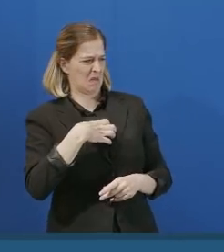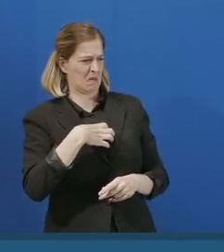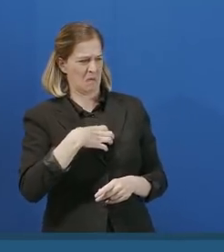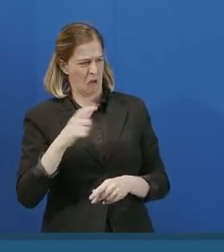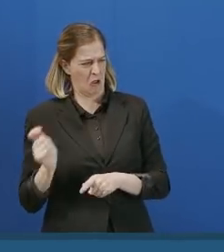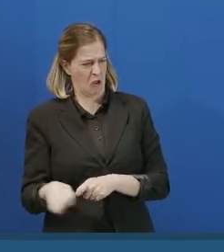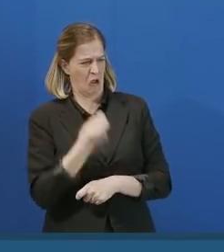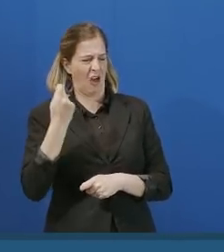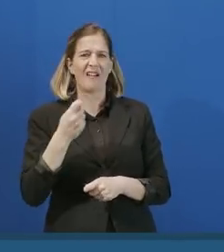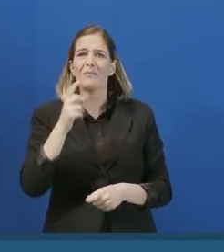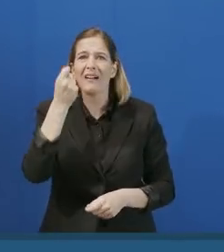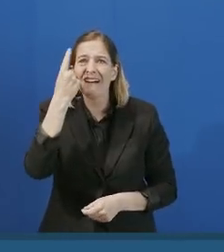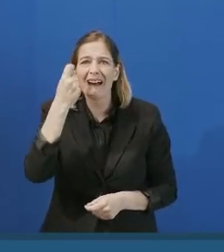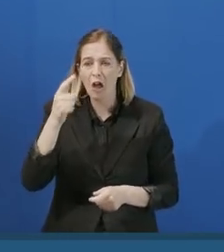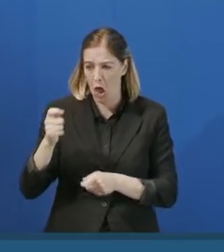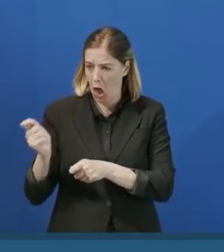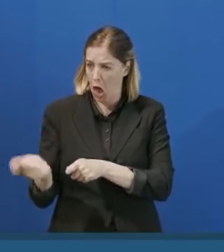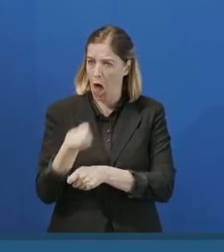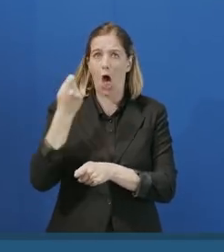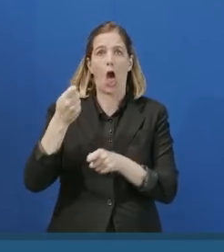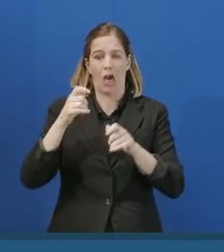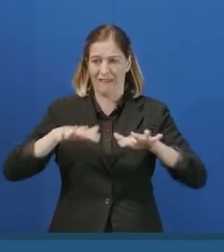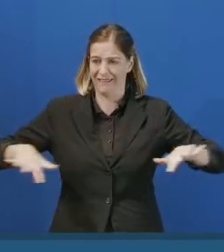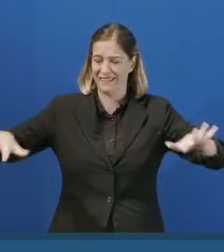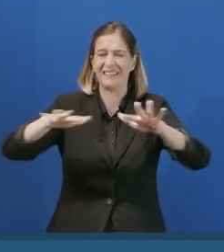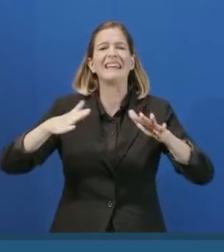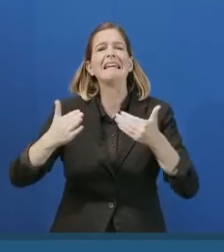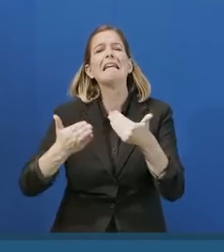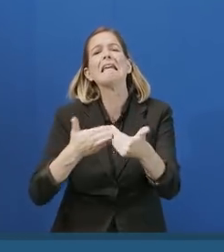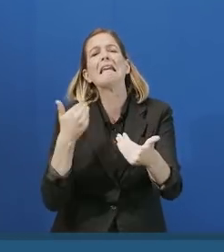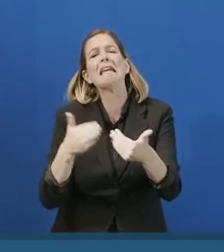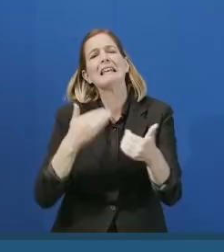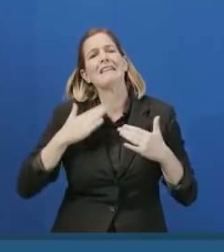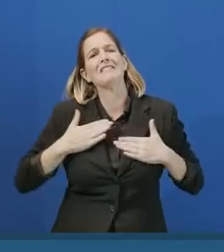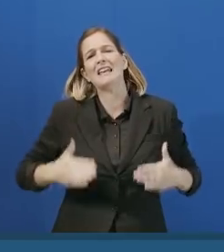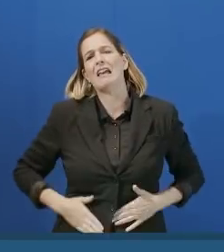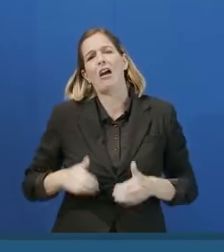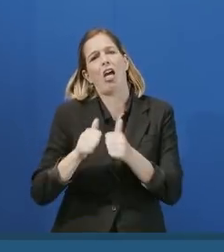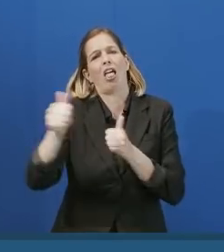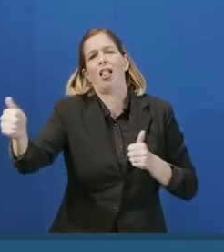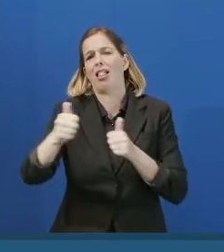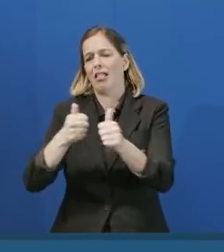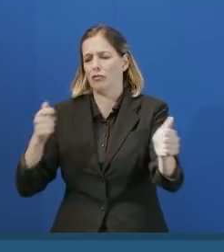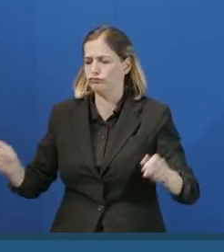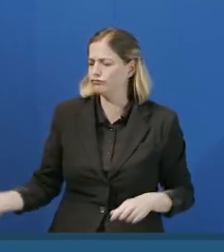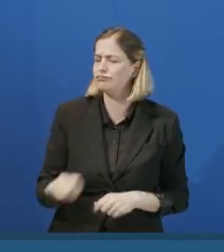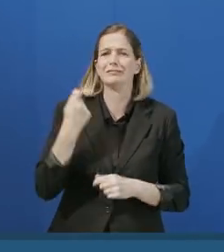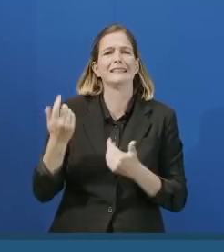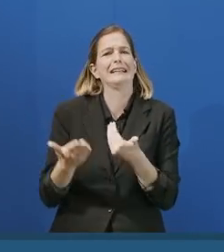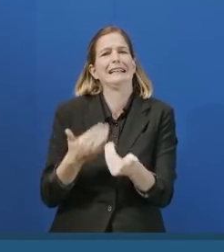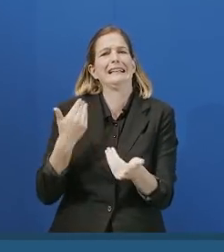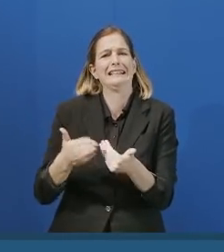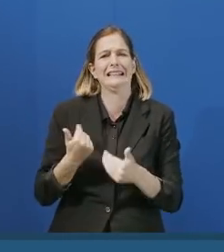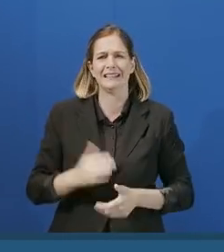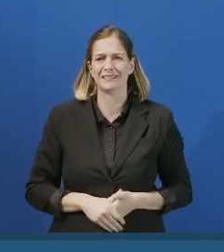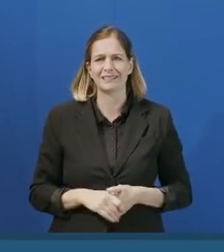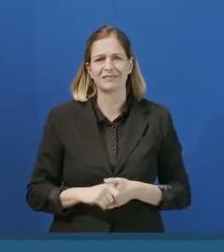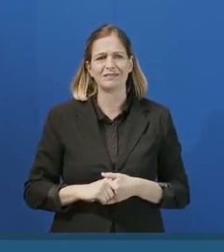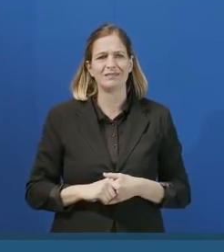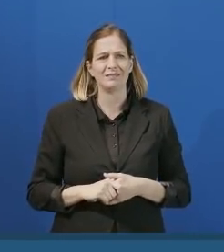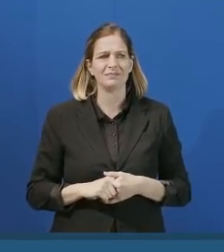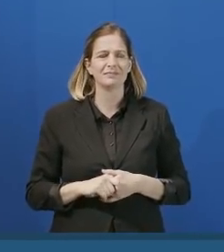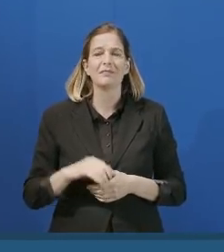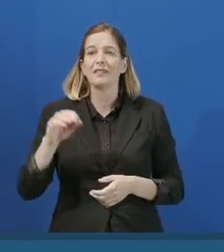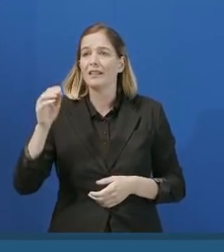course. Our charitable organizations have remained operating and doing a great job. Goodwill, the media, of course, has remained